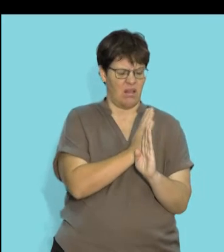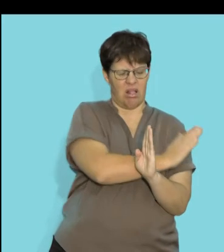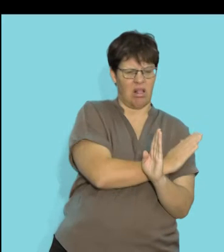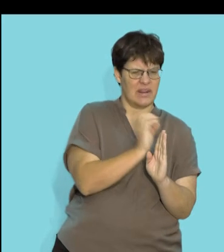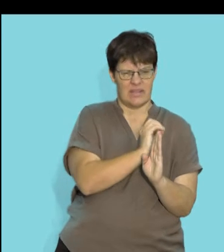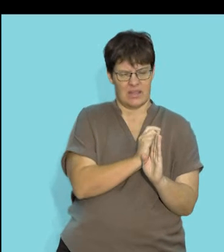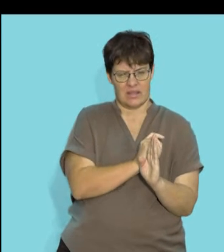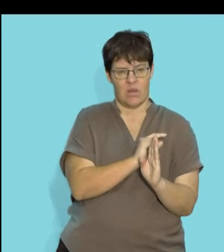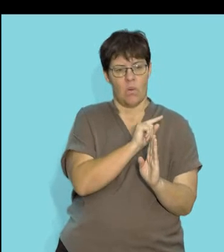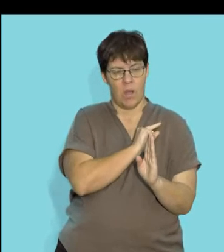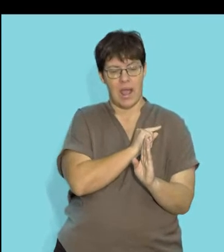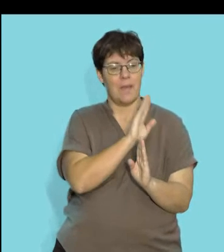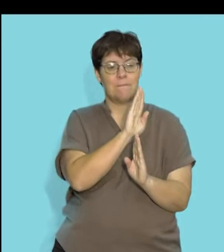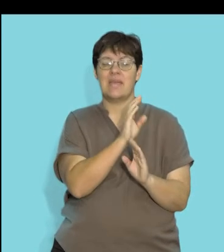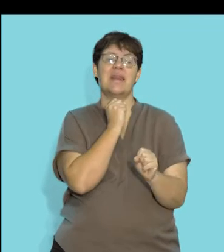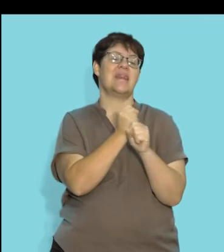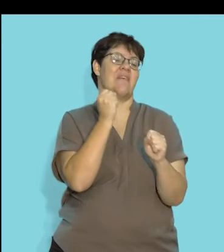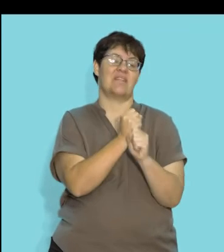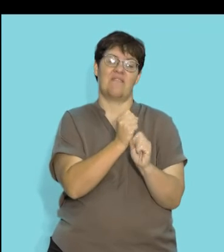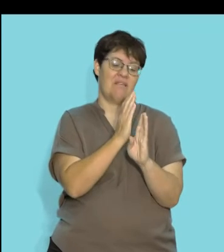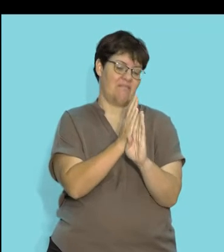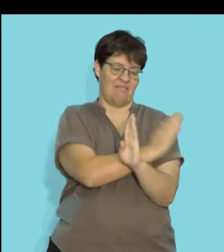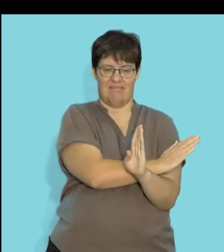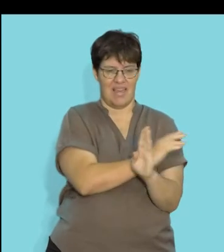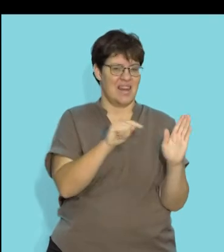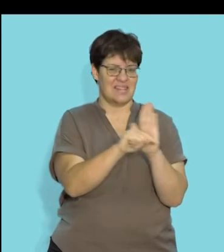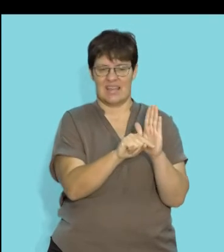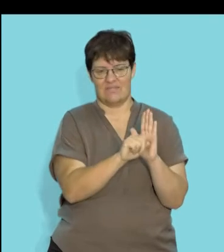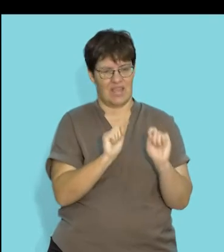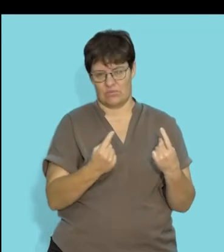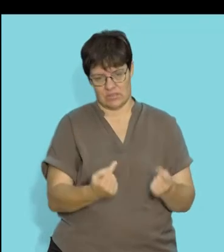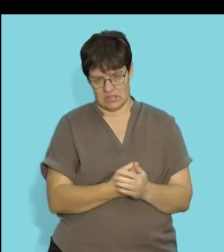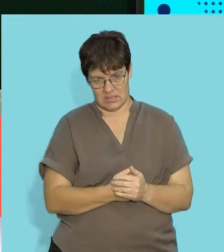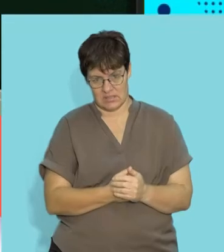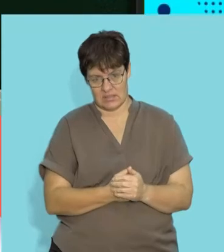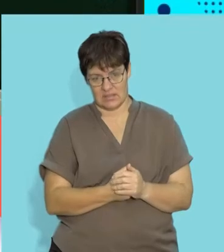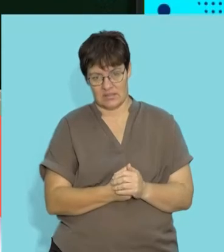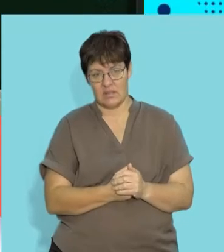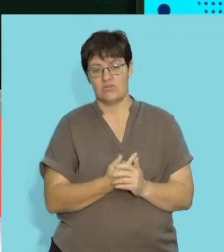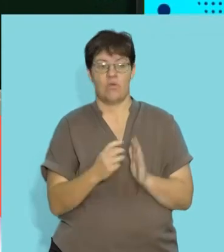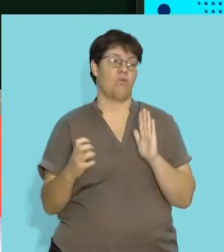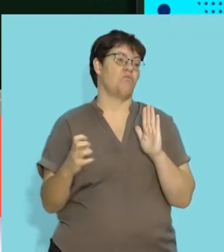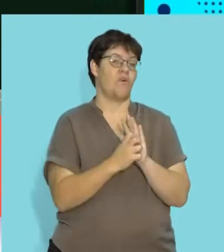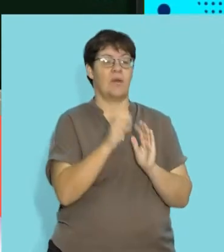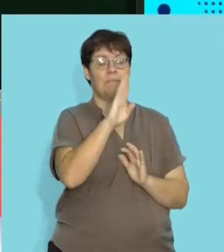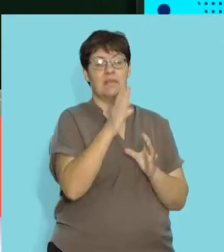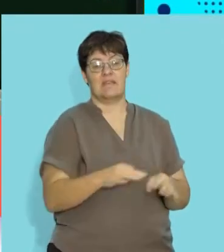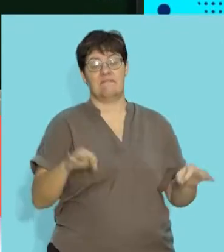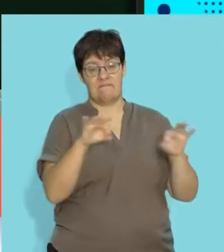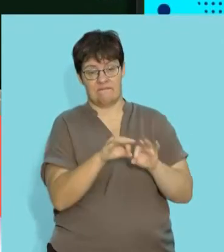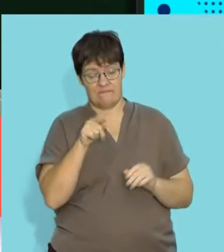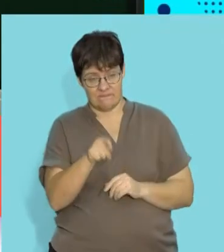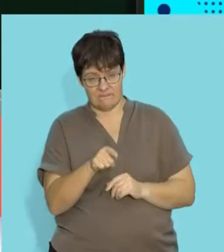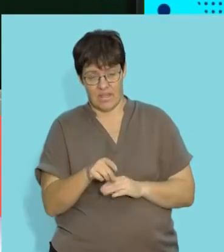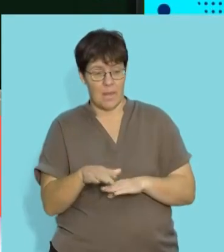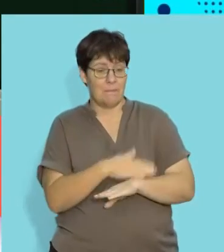not less than 0? It's because the b value can never be a negative. There is no way that you will say your graph, the